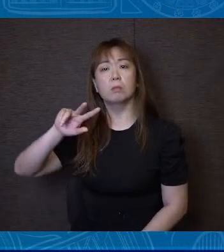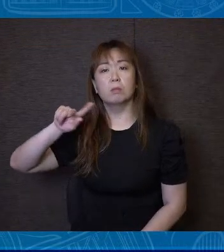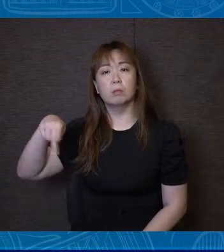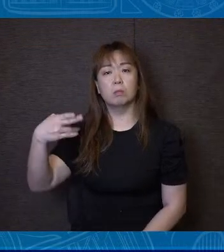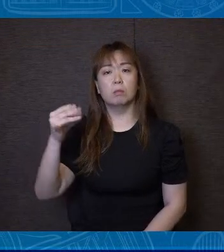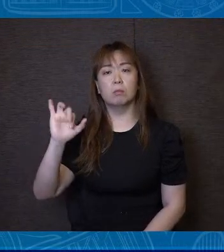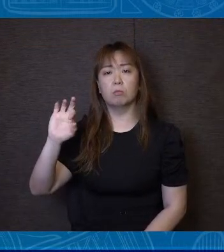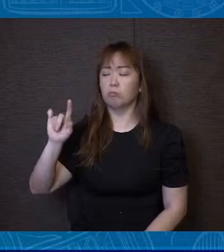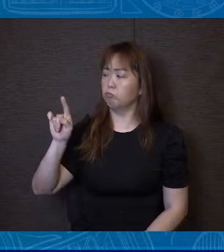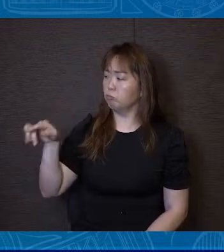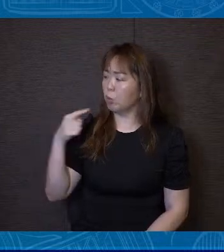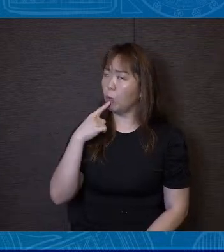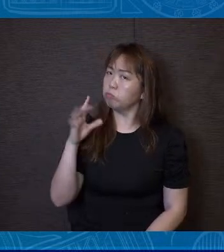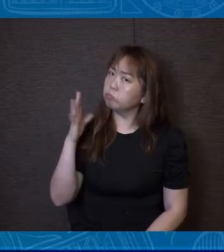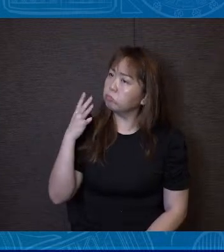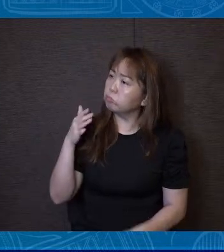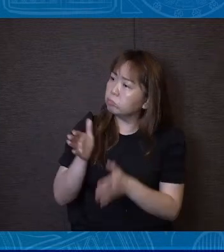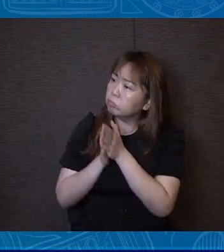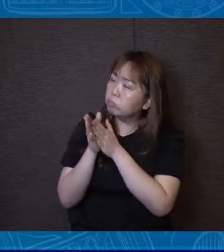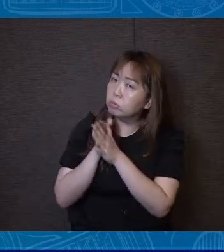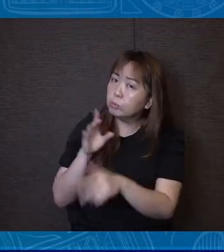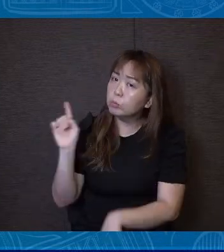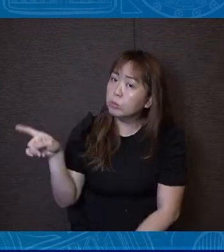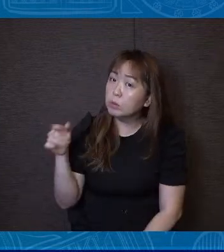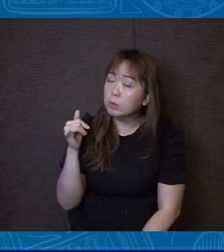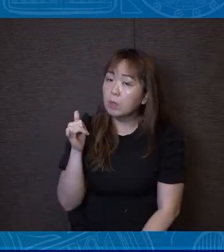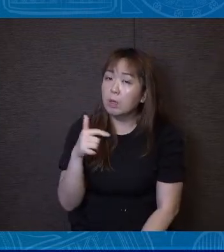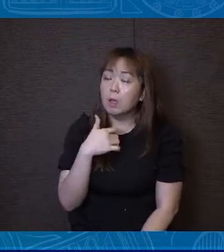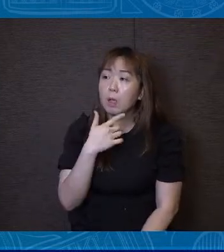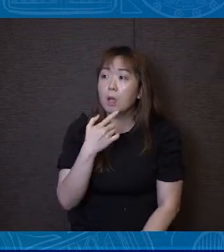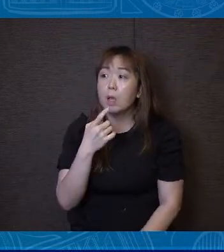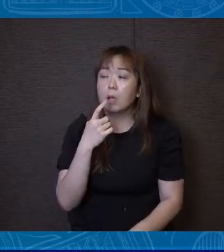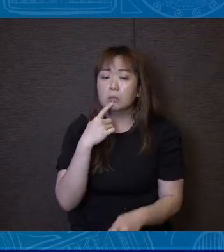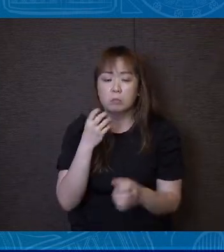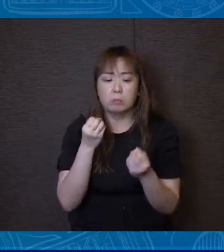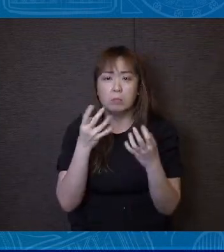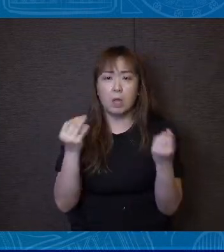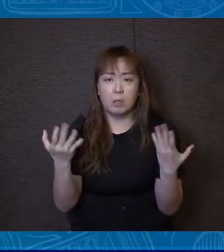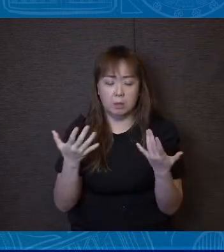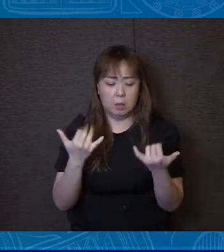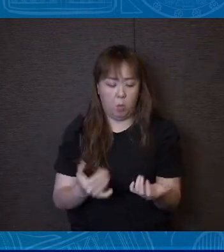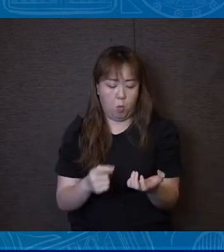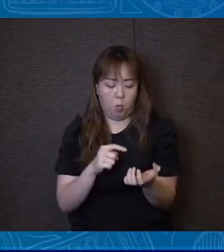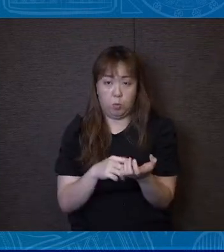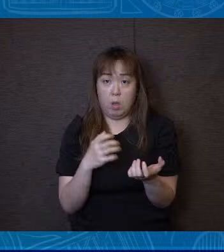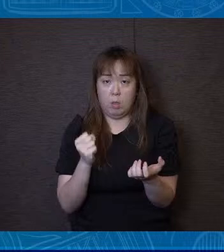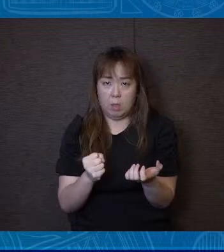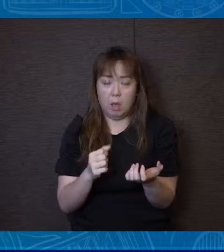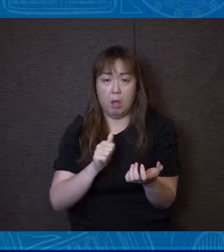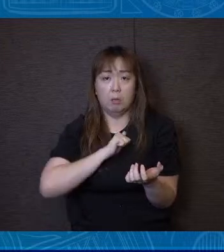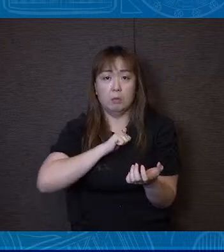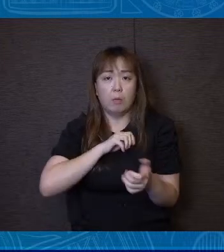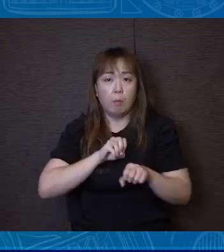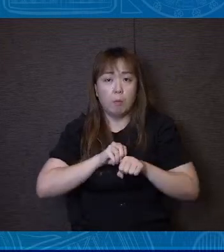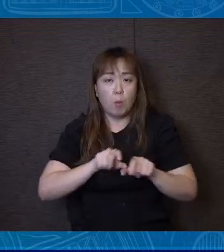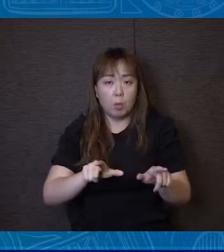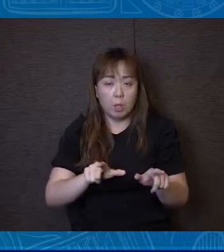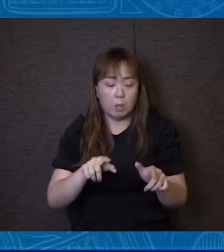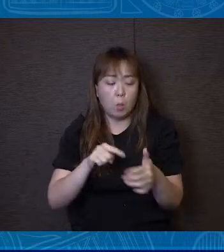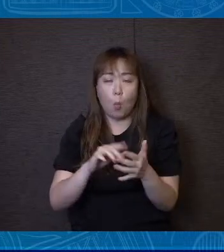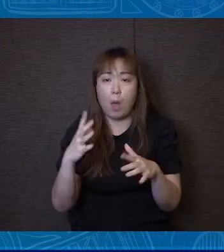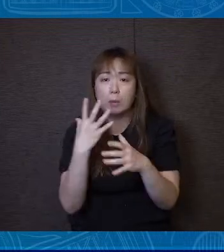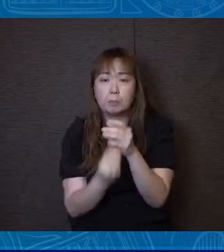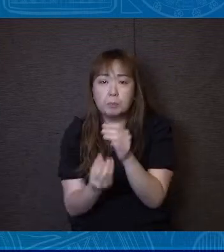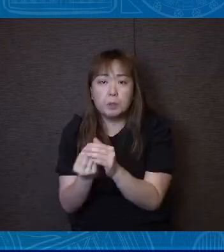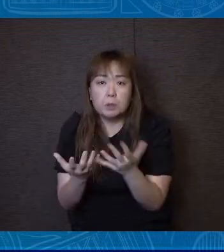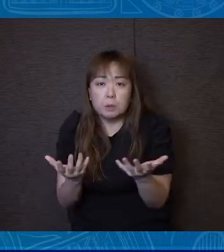wearables on hand. They are able to receive cell broadcasts. But there's something that is missing. You receive the cell